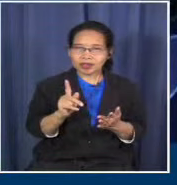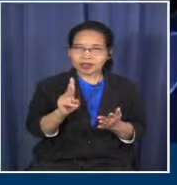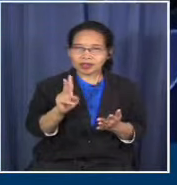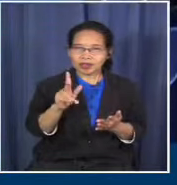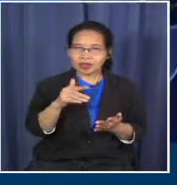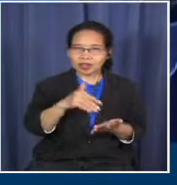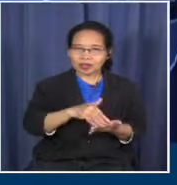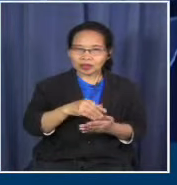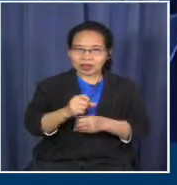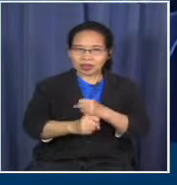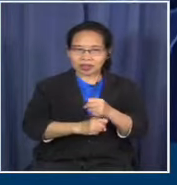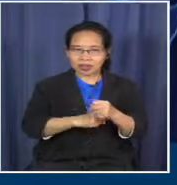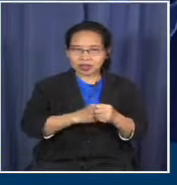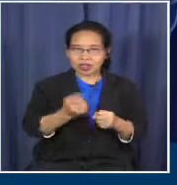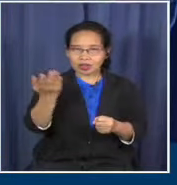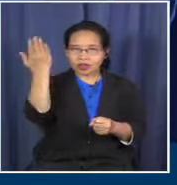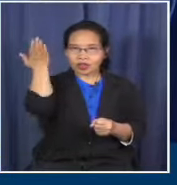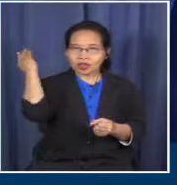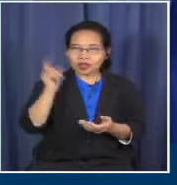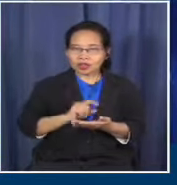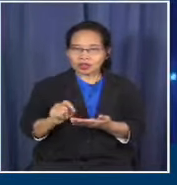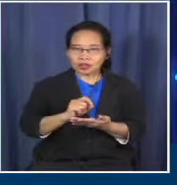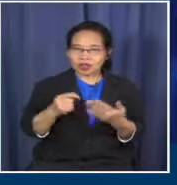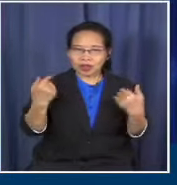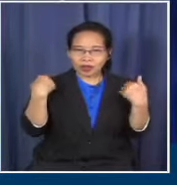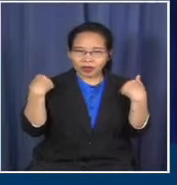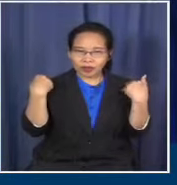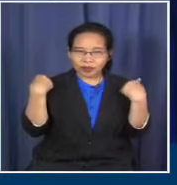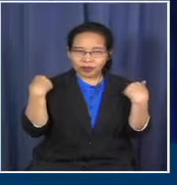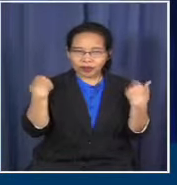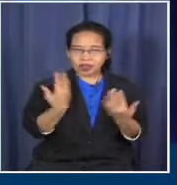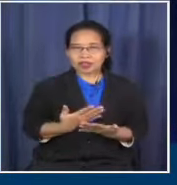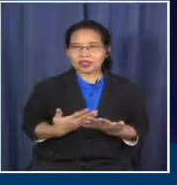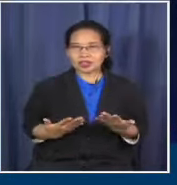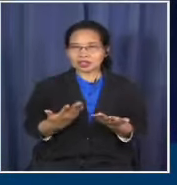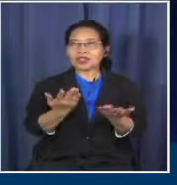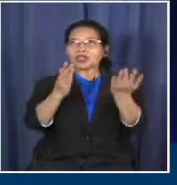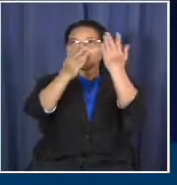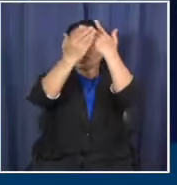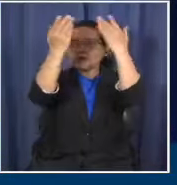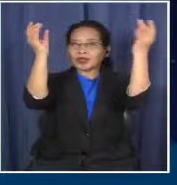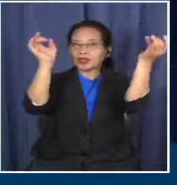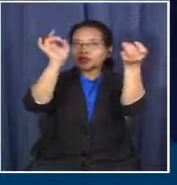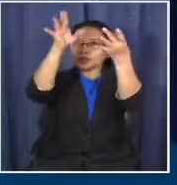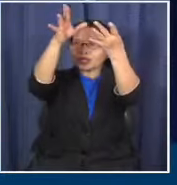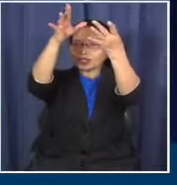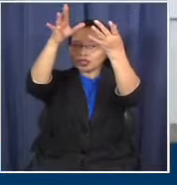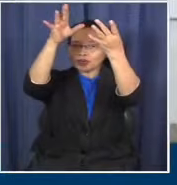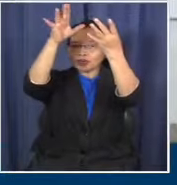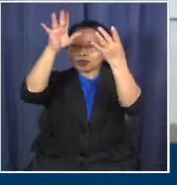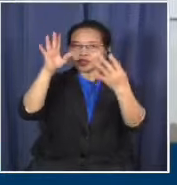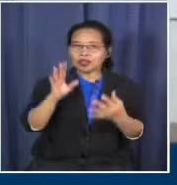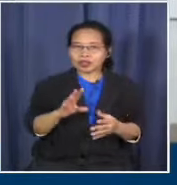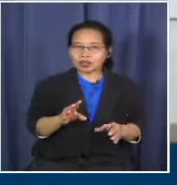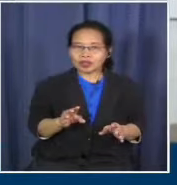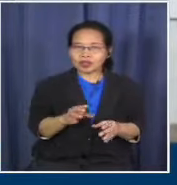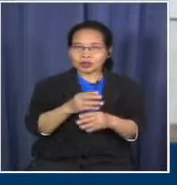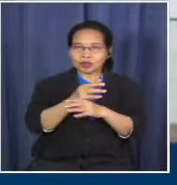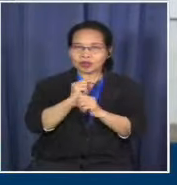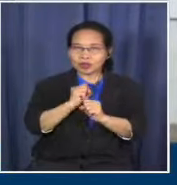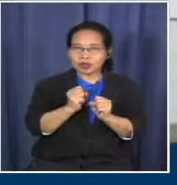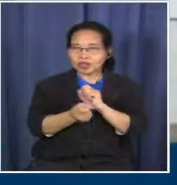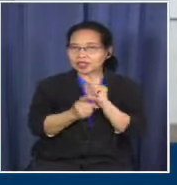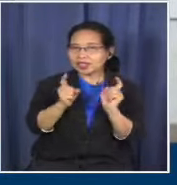things. But it was already in the Bible 2,000 years ago. There are things in heaven